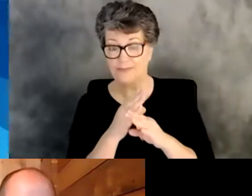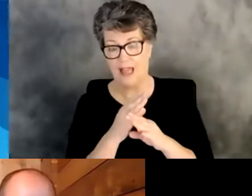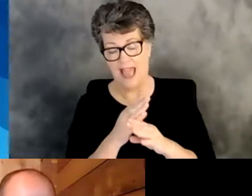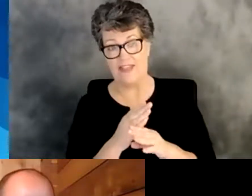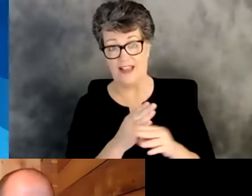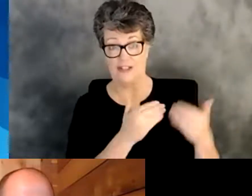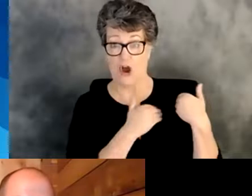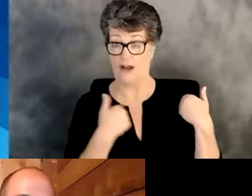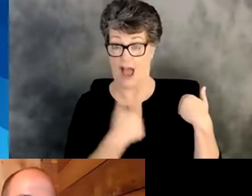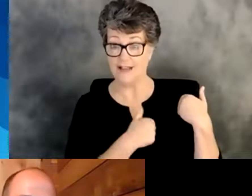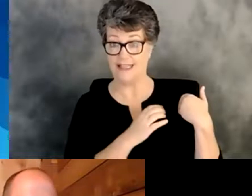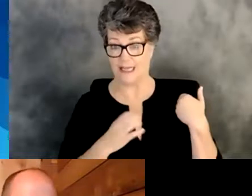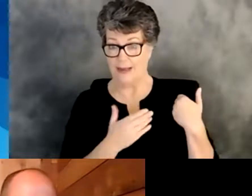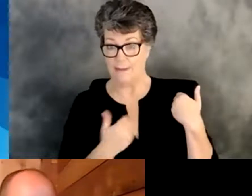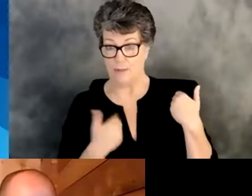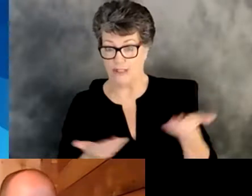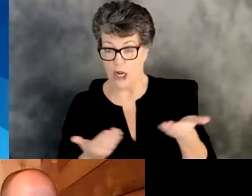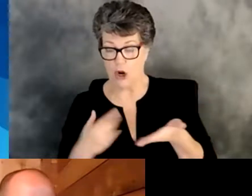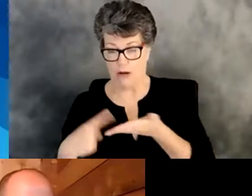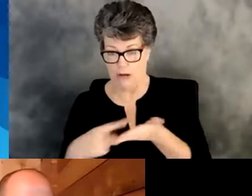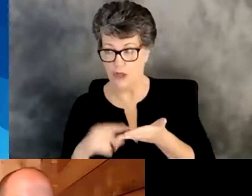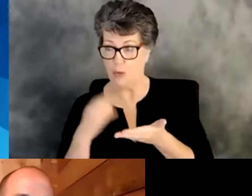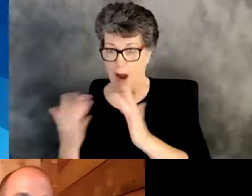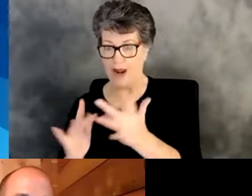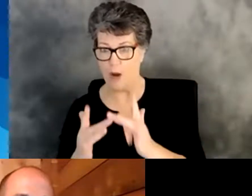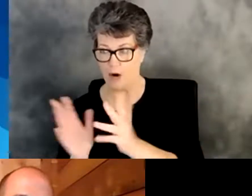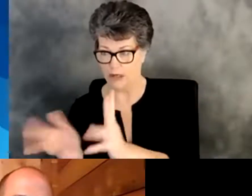as committee members to be talking to our networks,